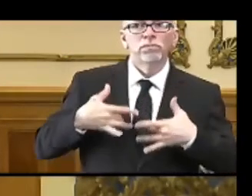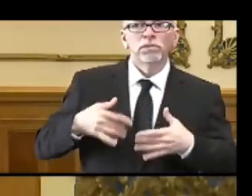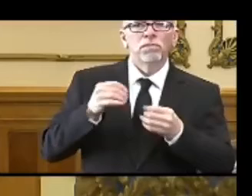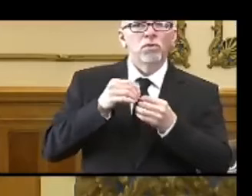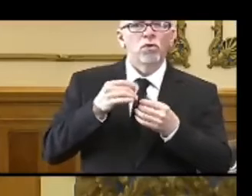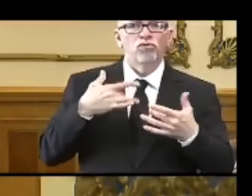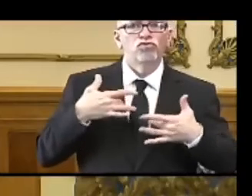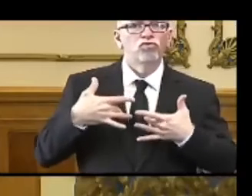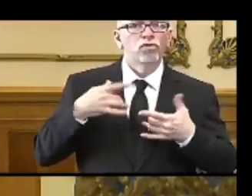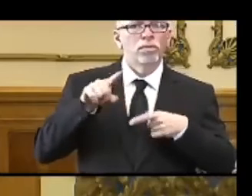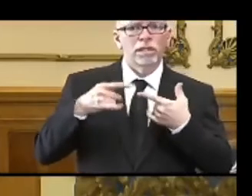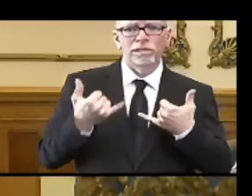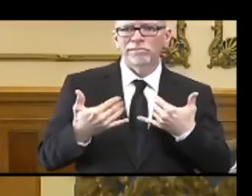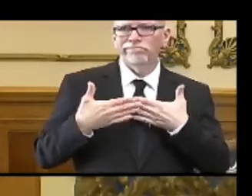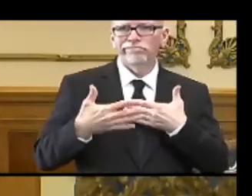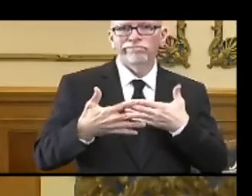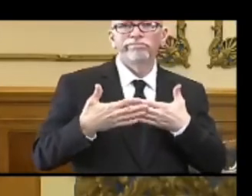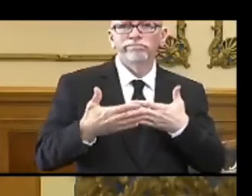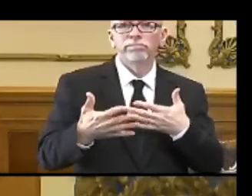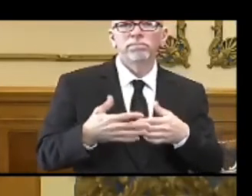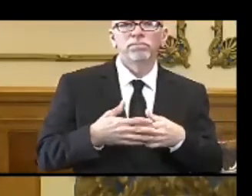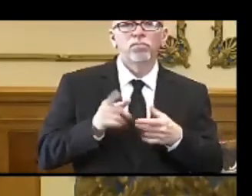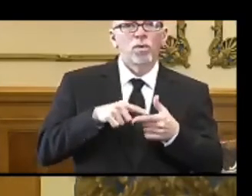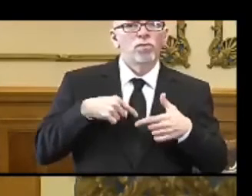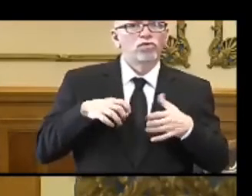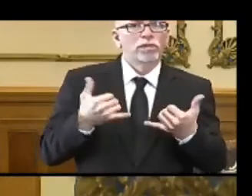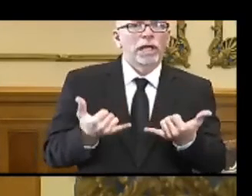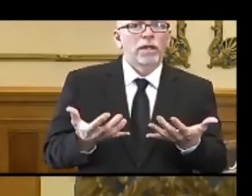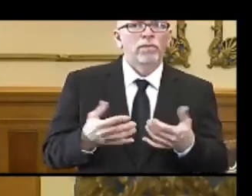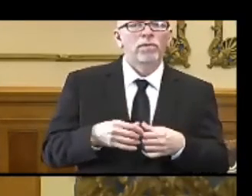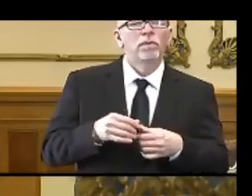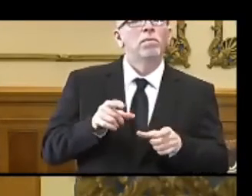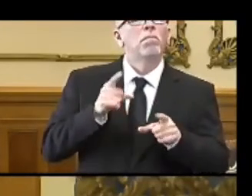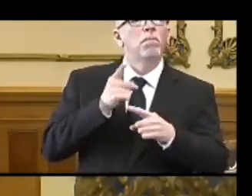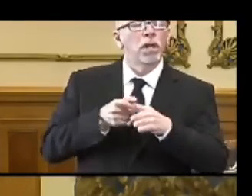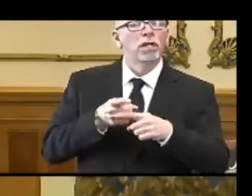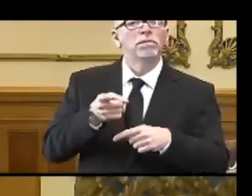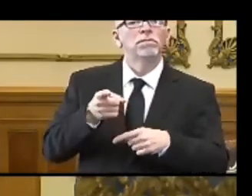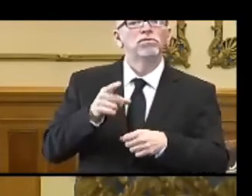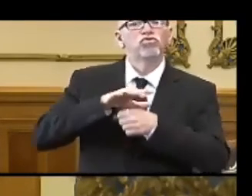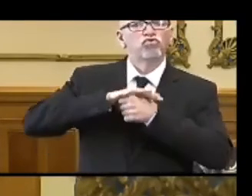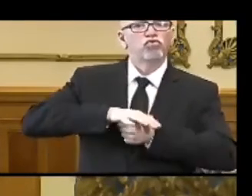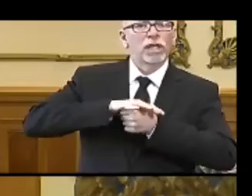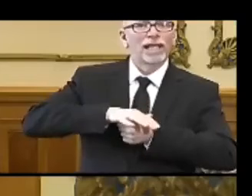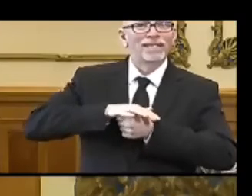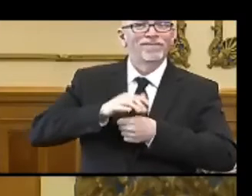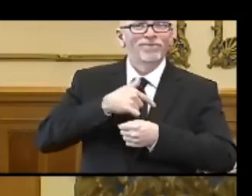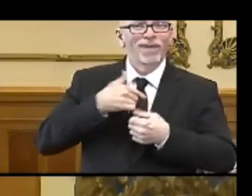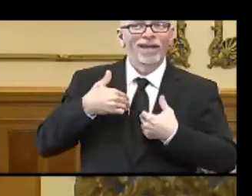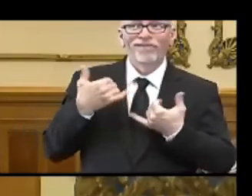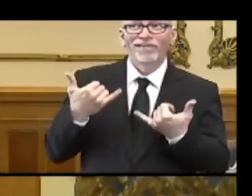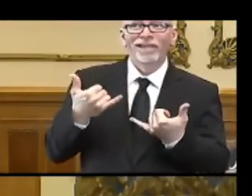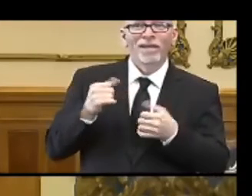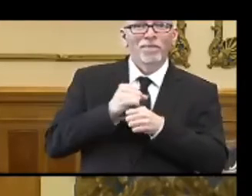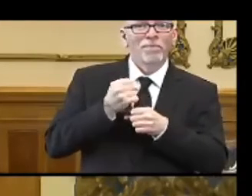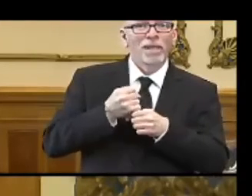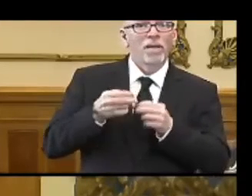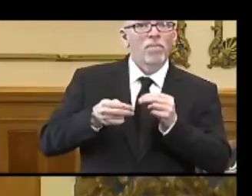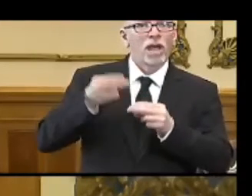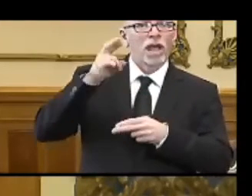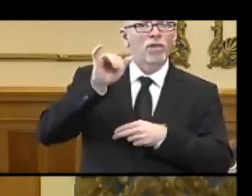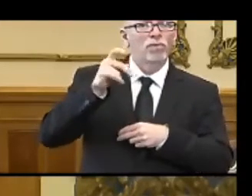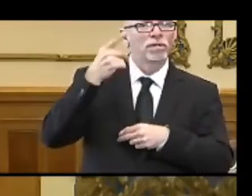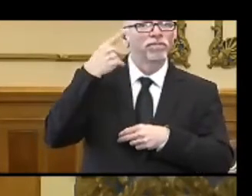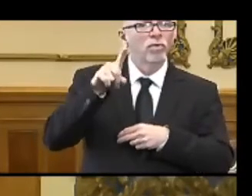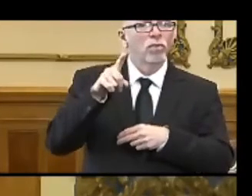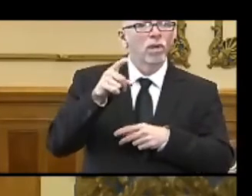the days and weeks that follow what we're doing now. In addition to that, those stressors that are in place that make risk for domestic violence and